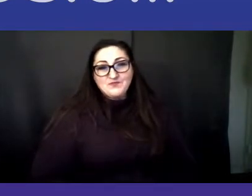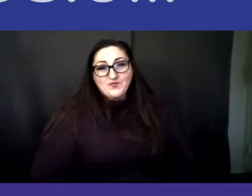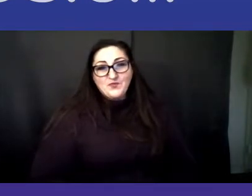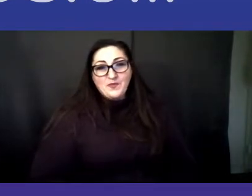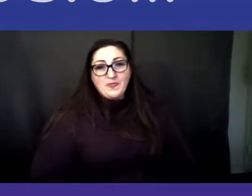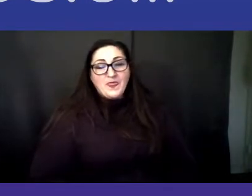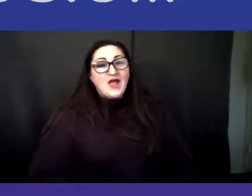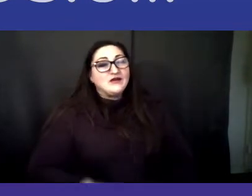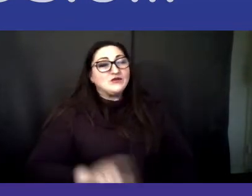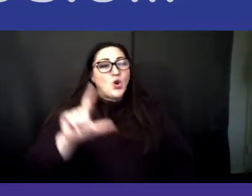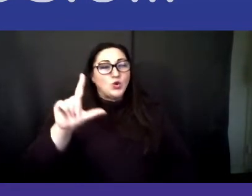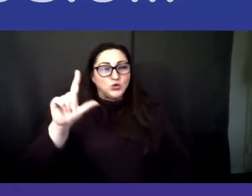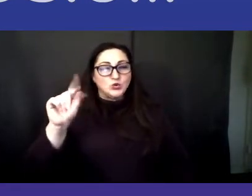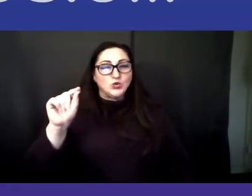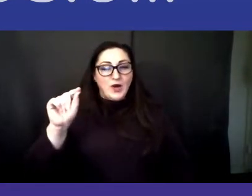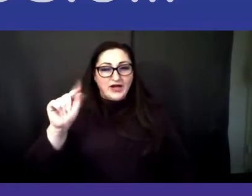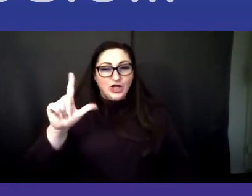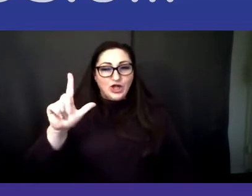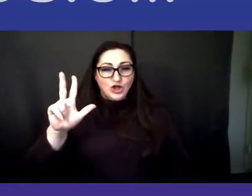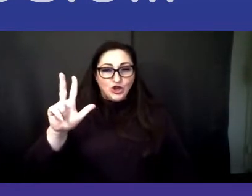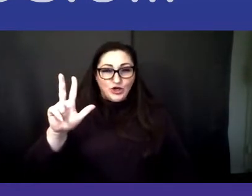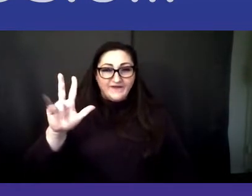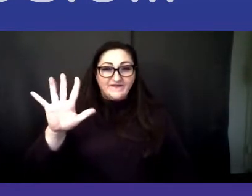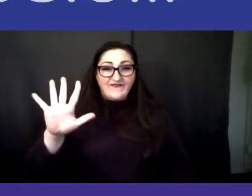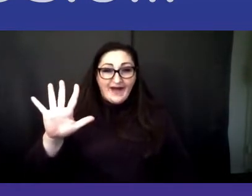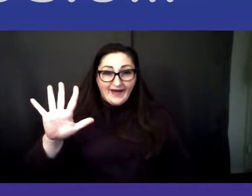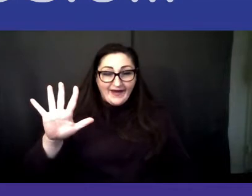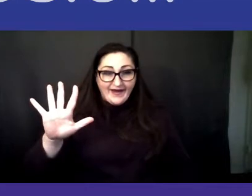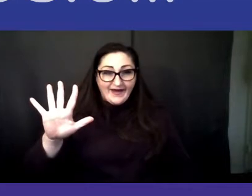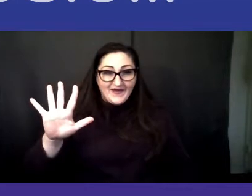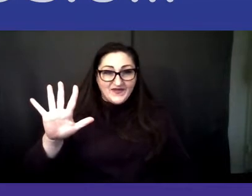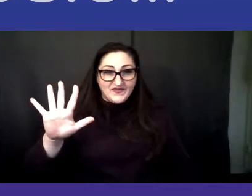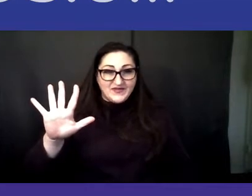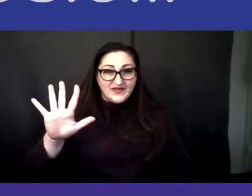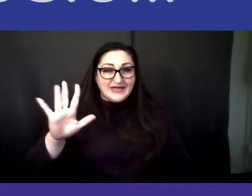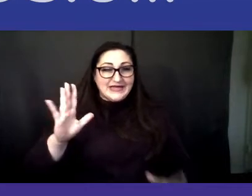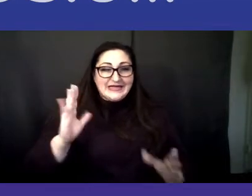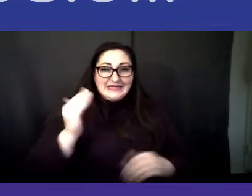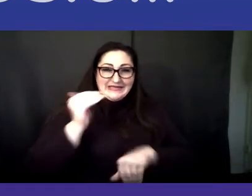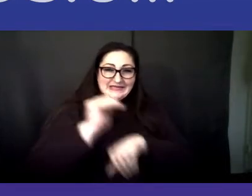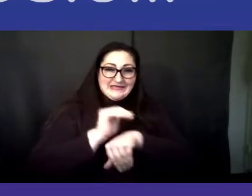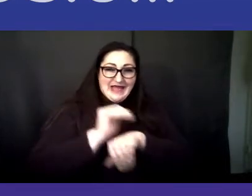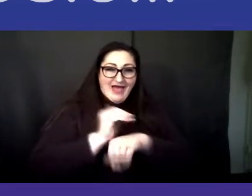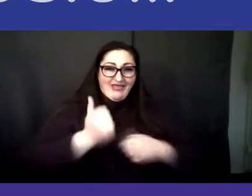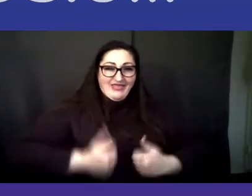is a moment of like, nightlife